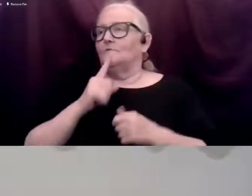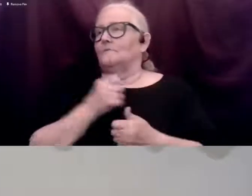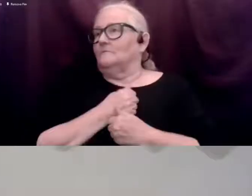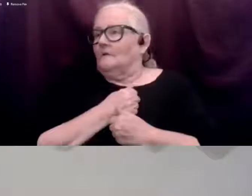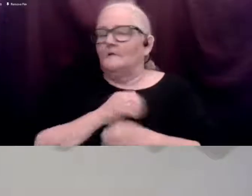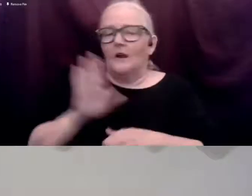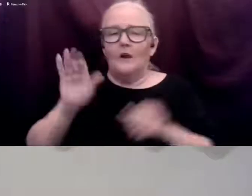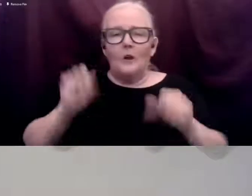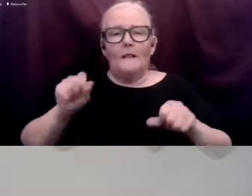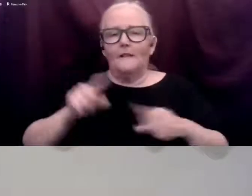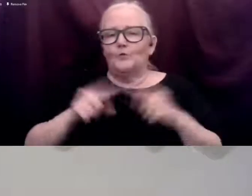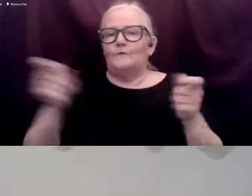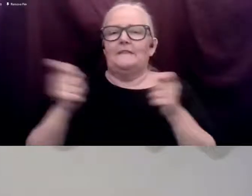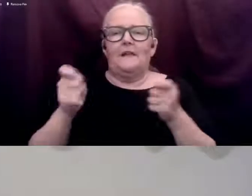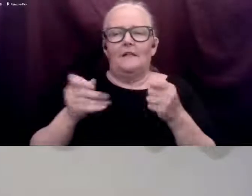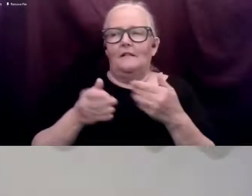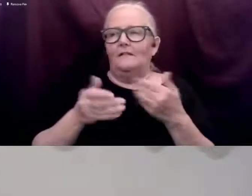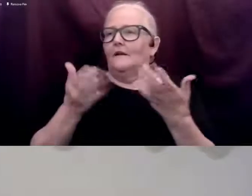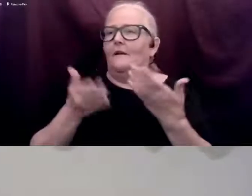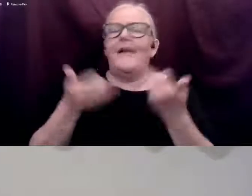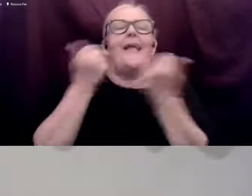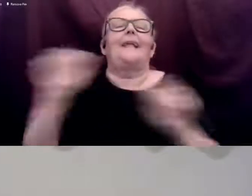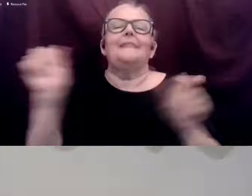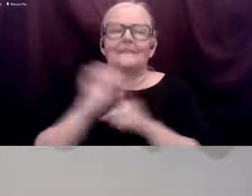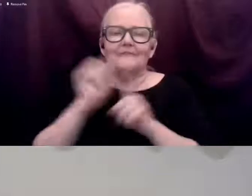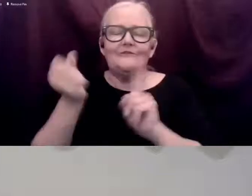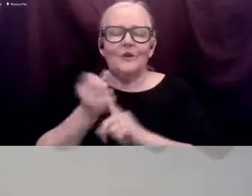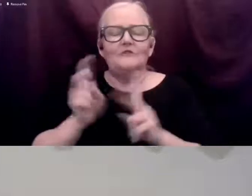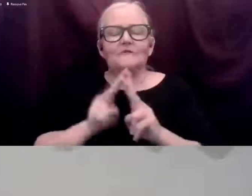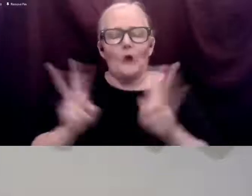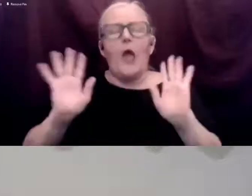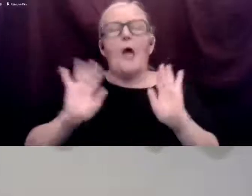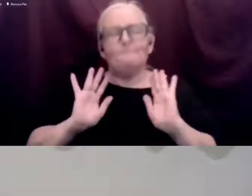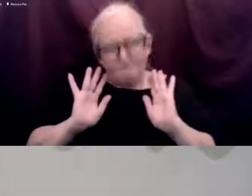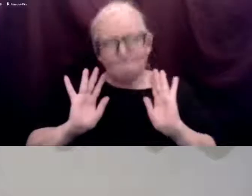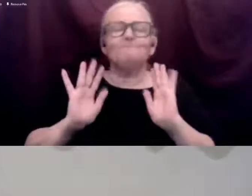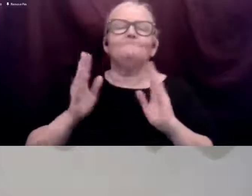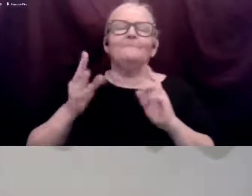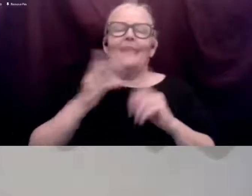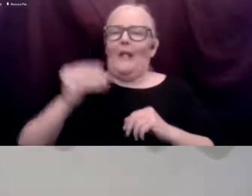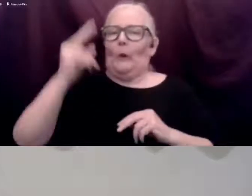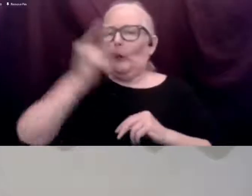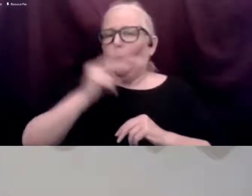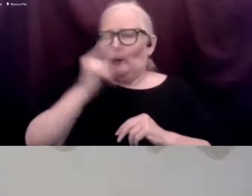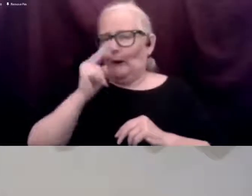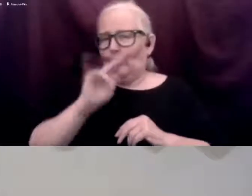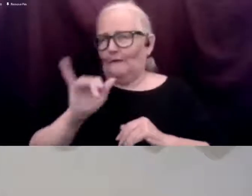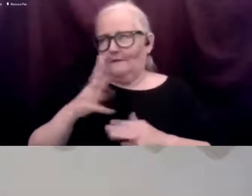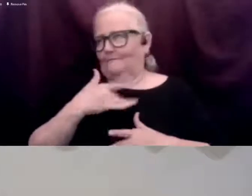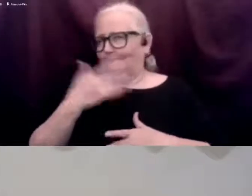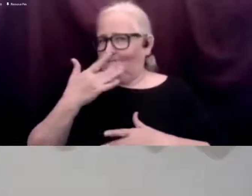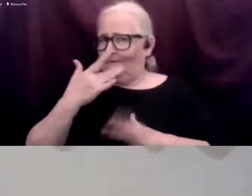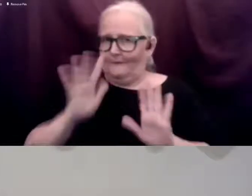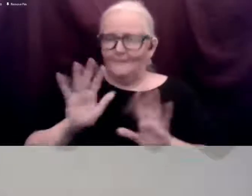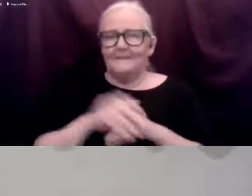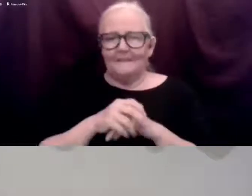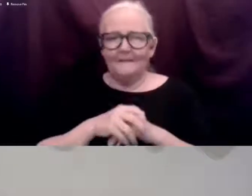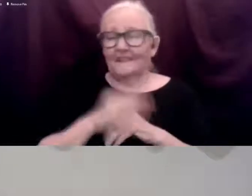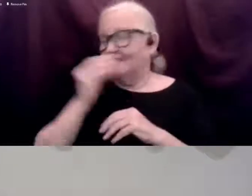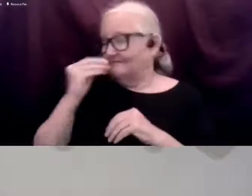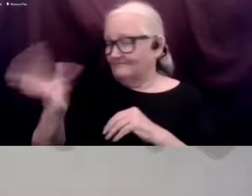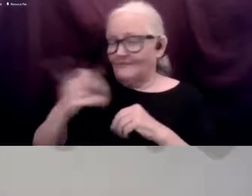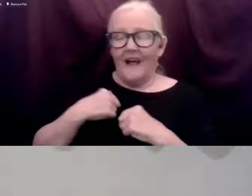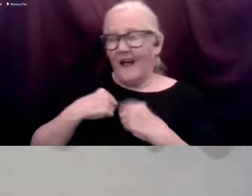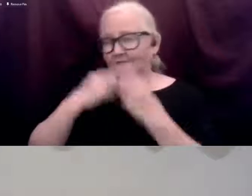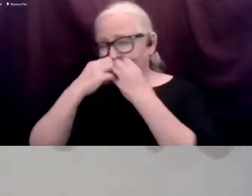with grace and good humor. That's what I really love. Phyllis, I have treasured all our many conversations